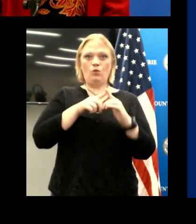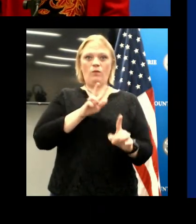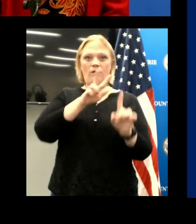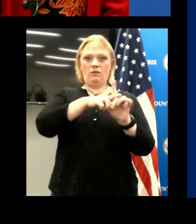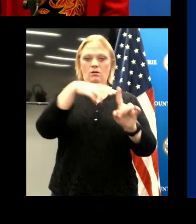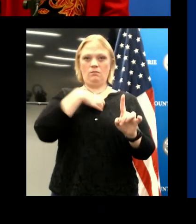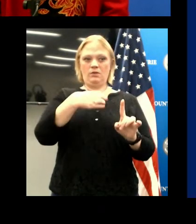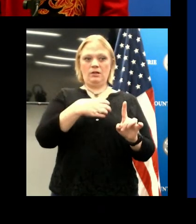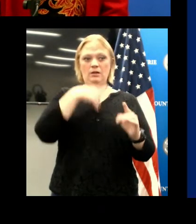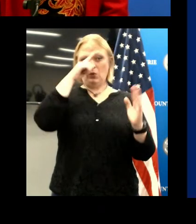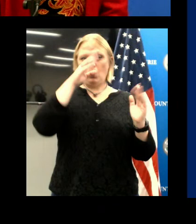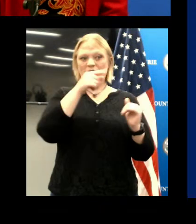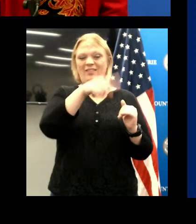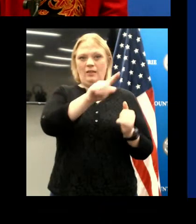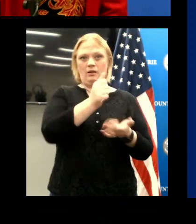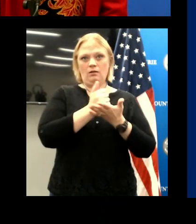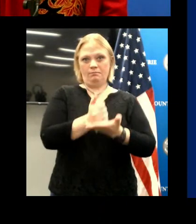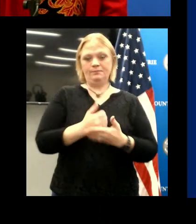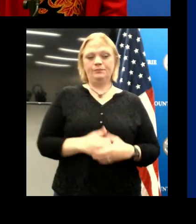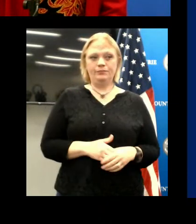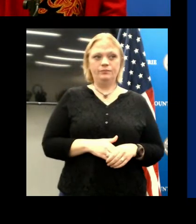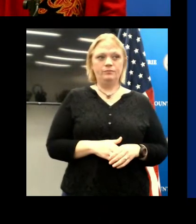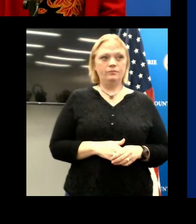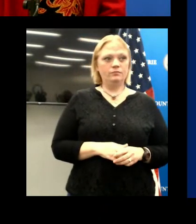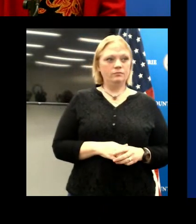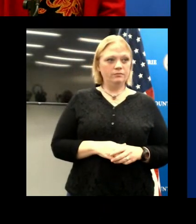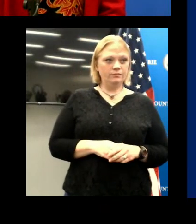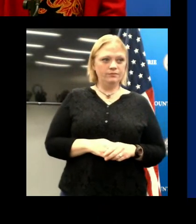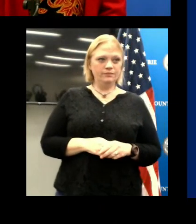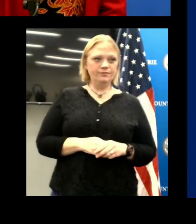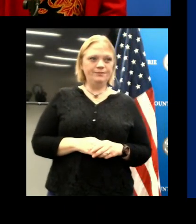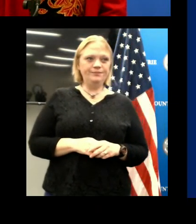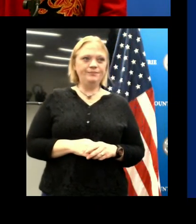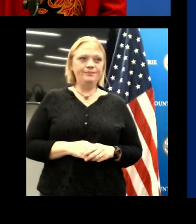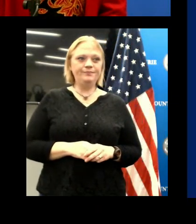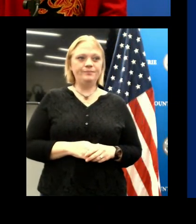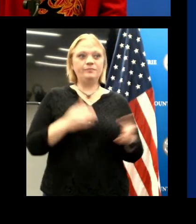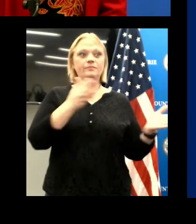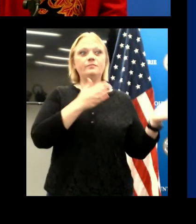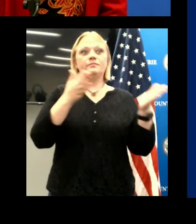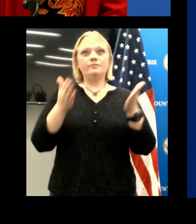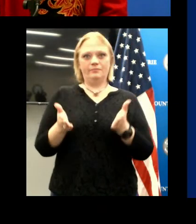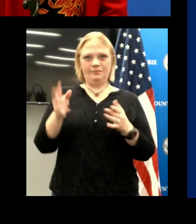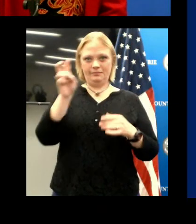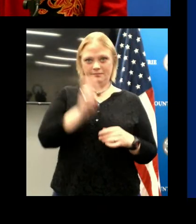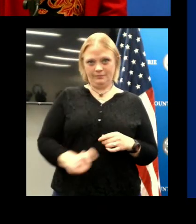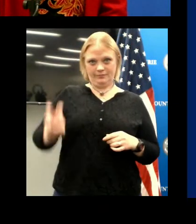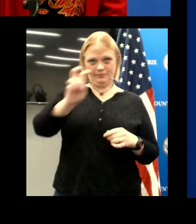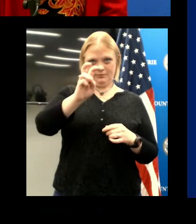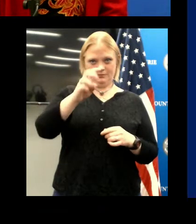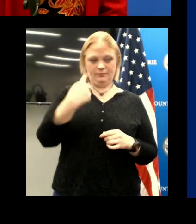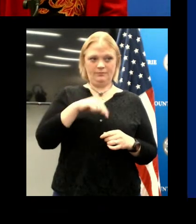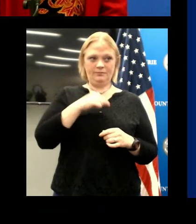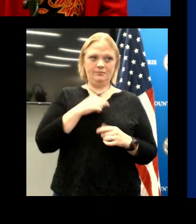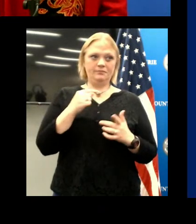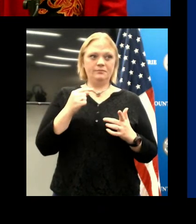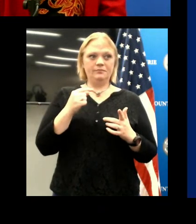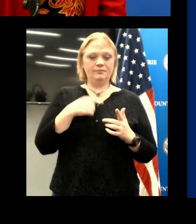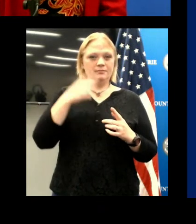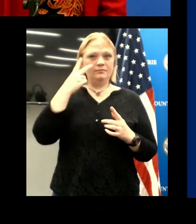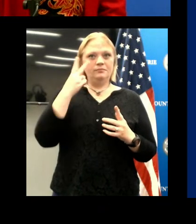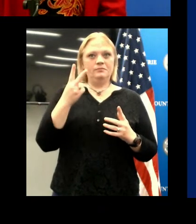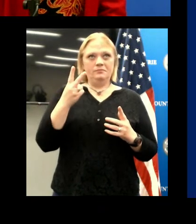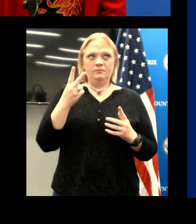and hopefully they can help you out. So, talking about travel, as I mentioned earlier, we are seeing quite a number